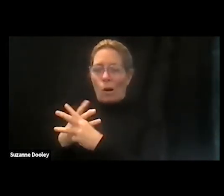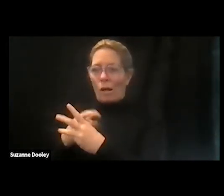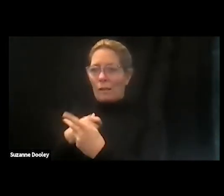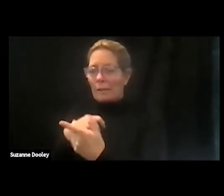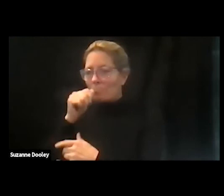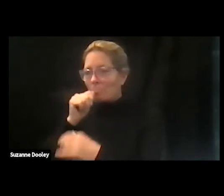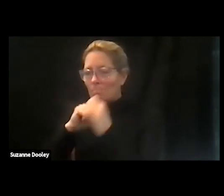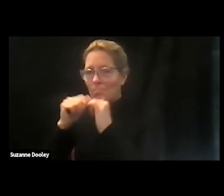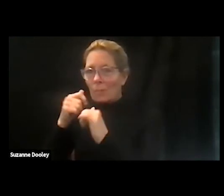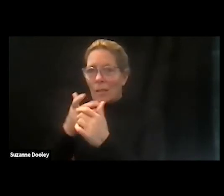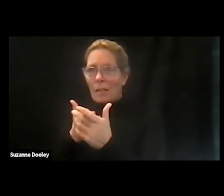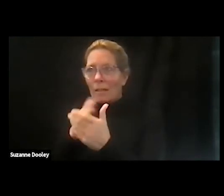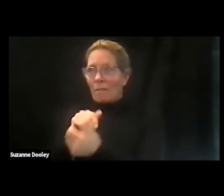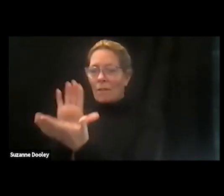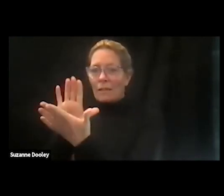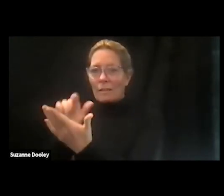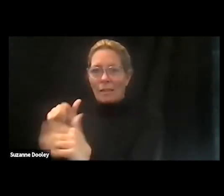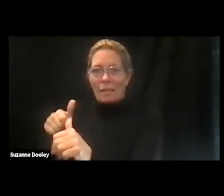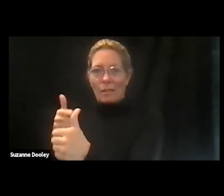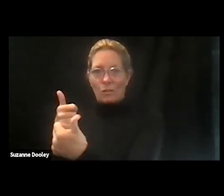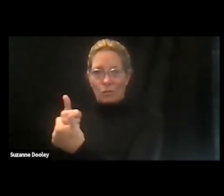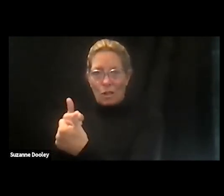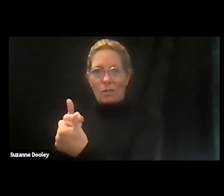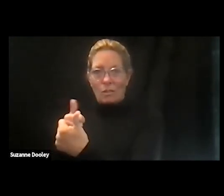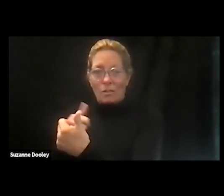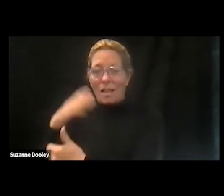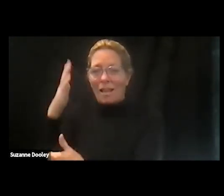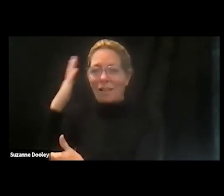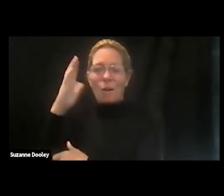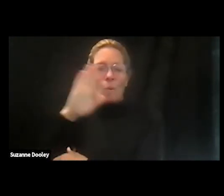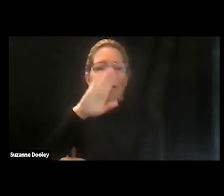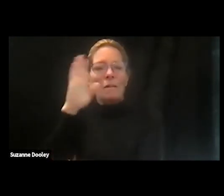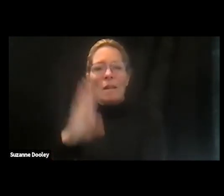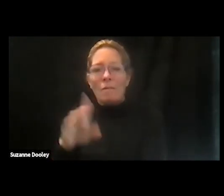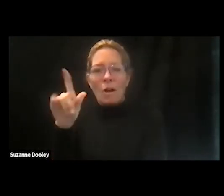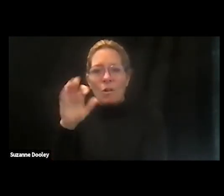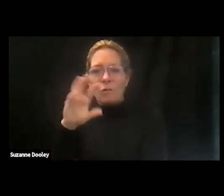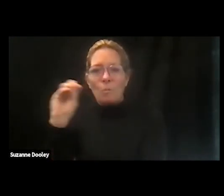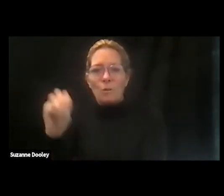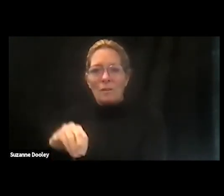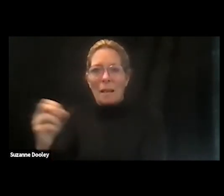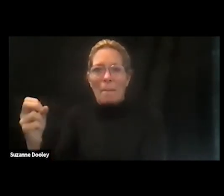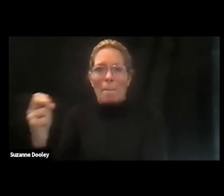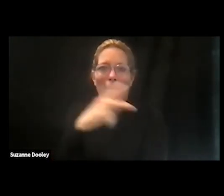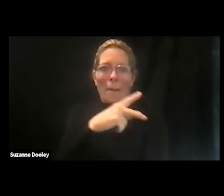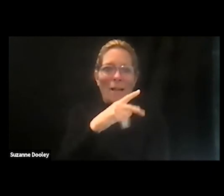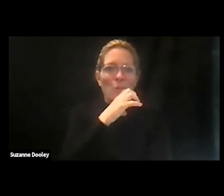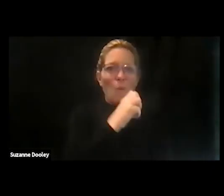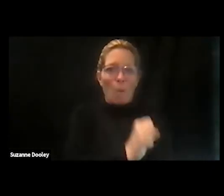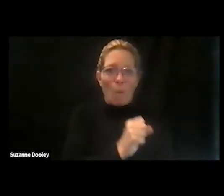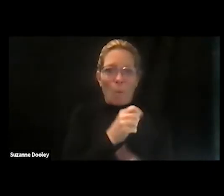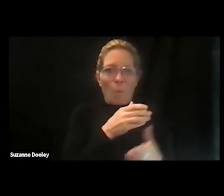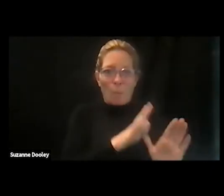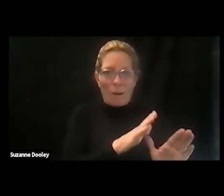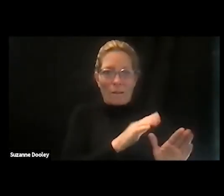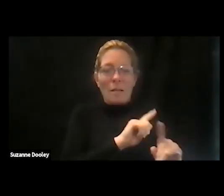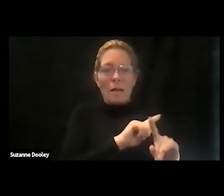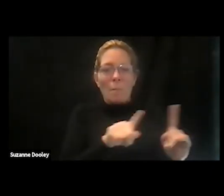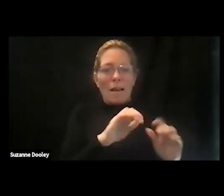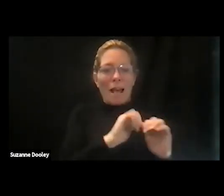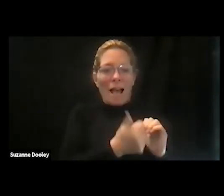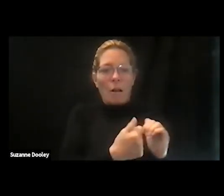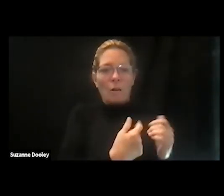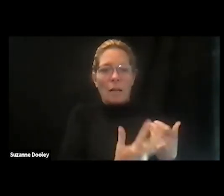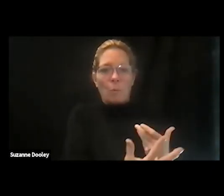know, and I know that it's never going to 100% go back to the way things were, but it's finding ways to integrate